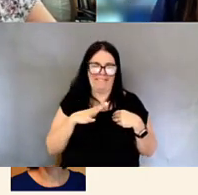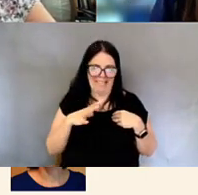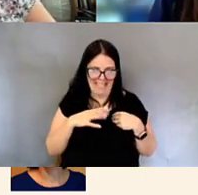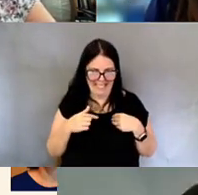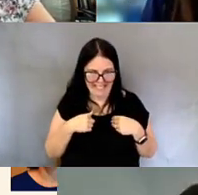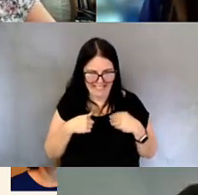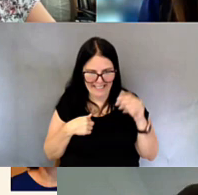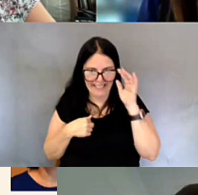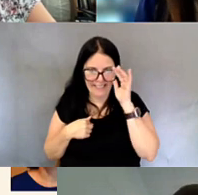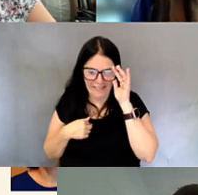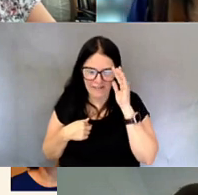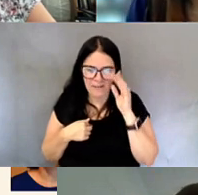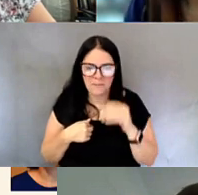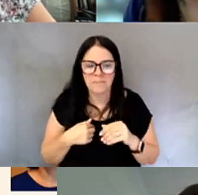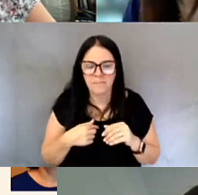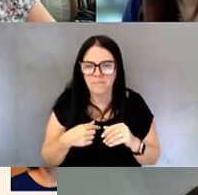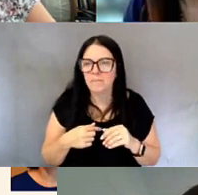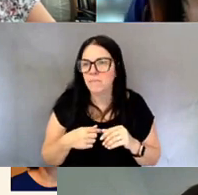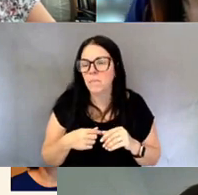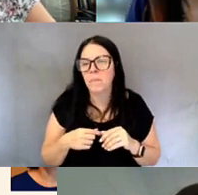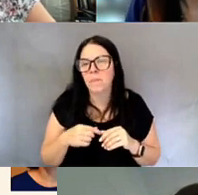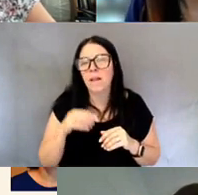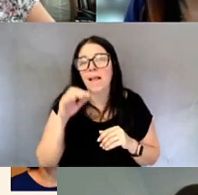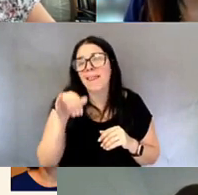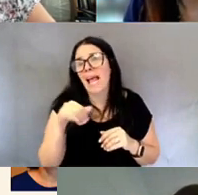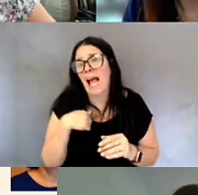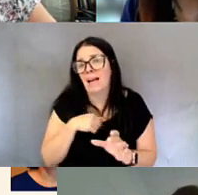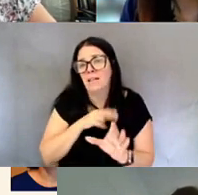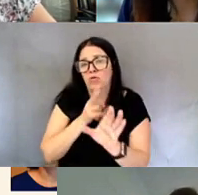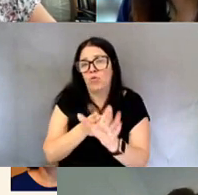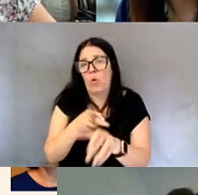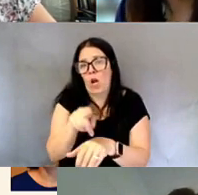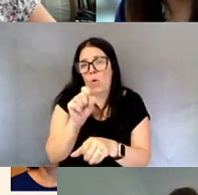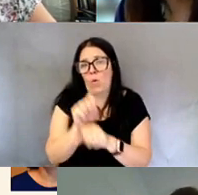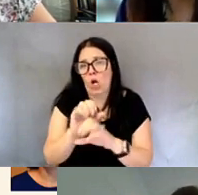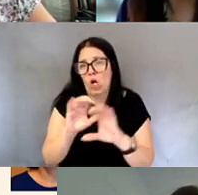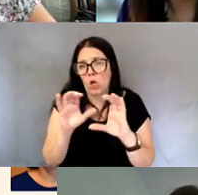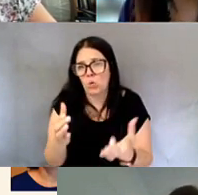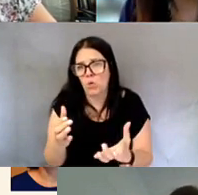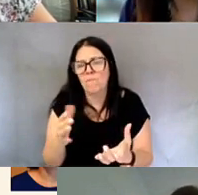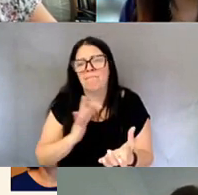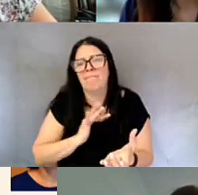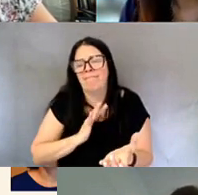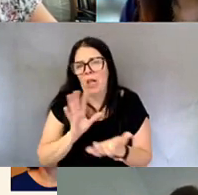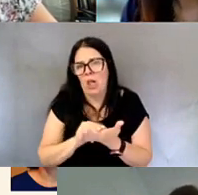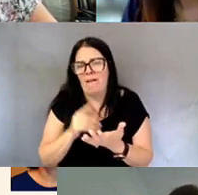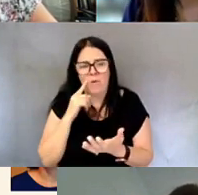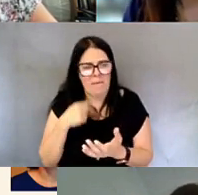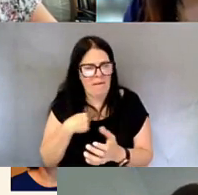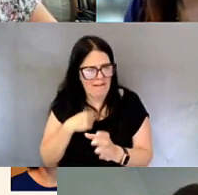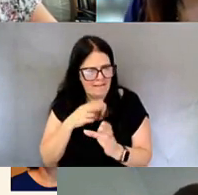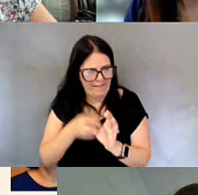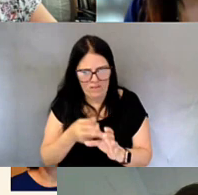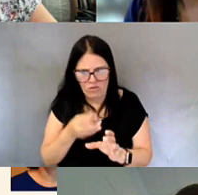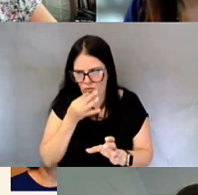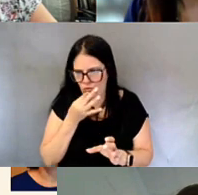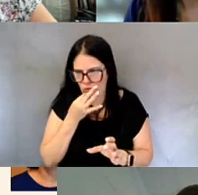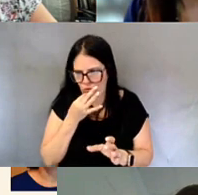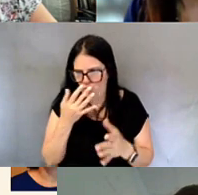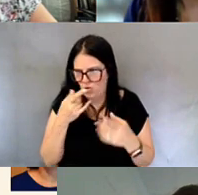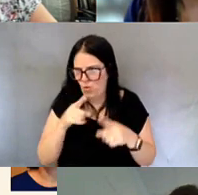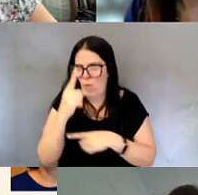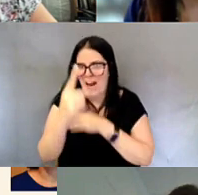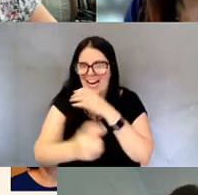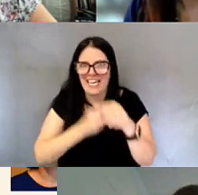So again, like it was a really great opportunity to be part of the working group for oh my goodness, I think like we're coming on like almost a year pretty